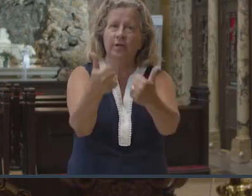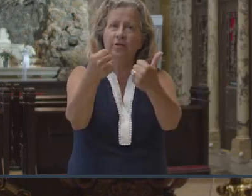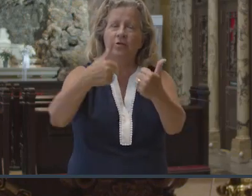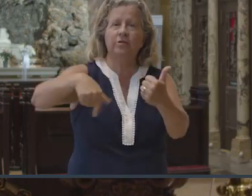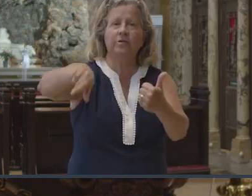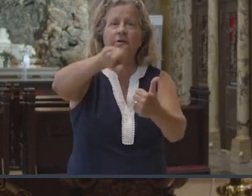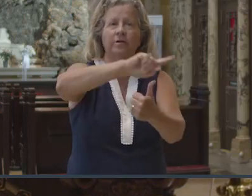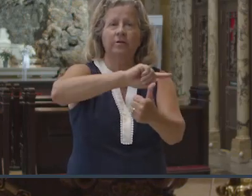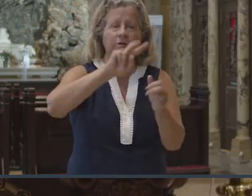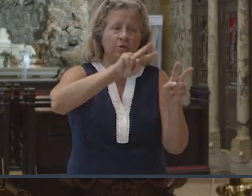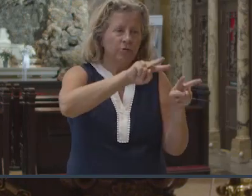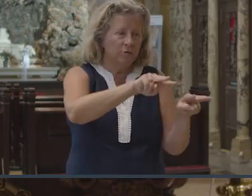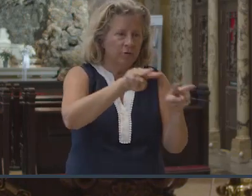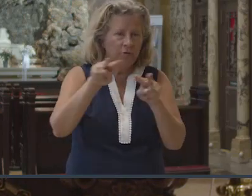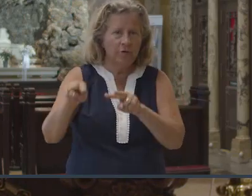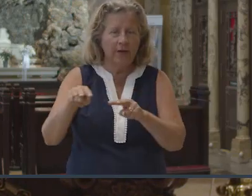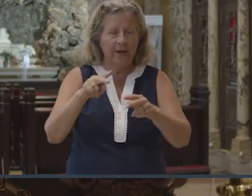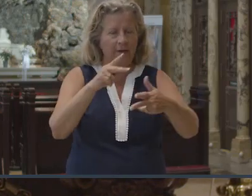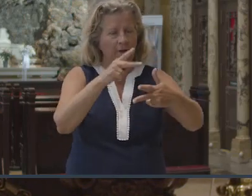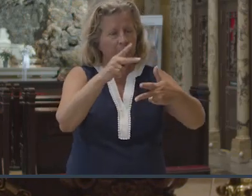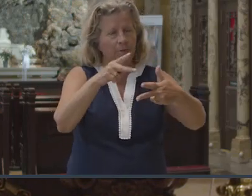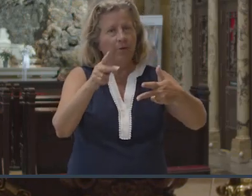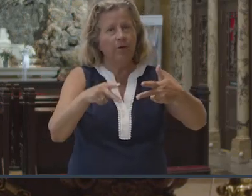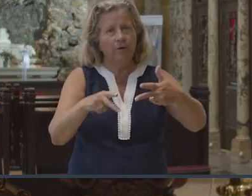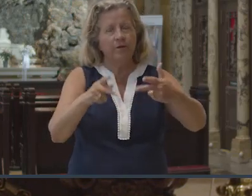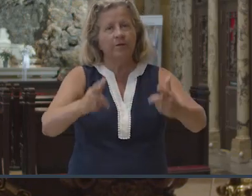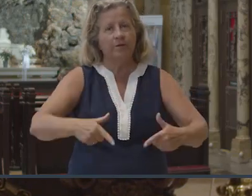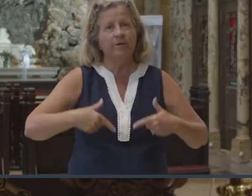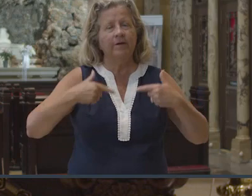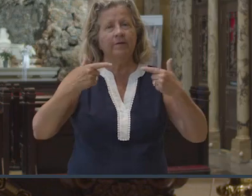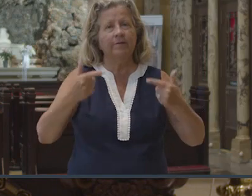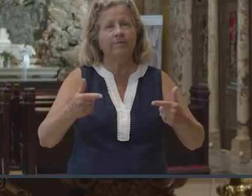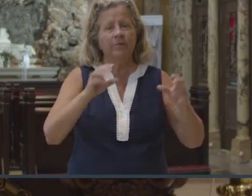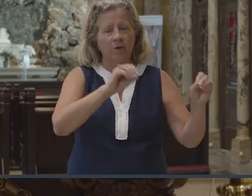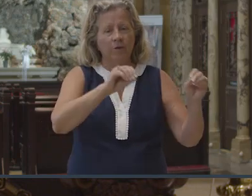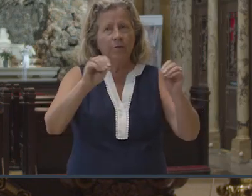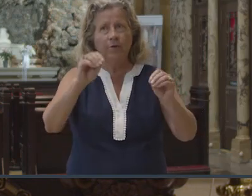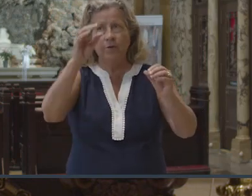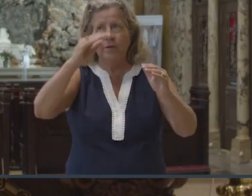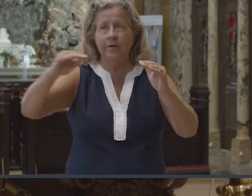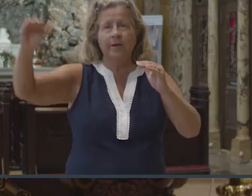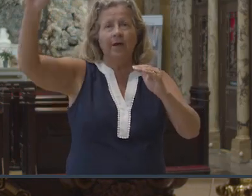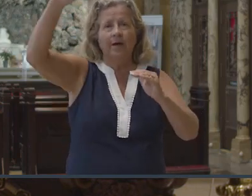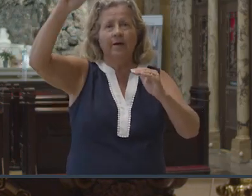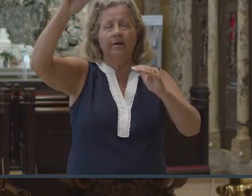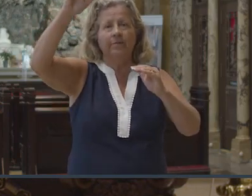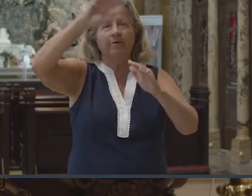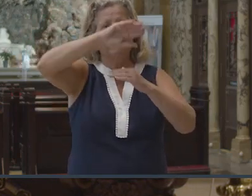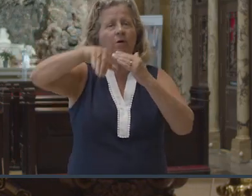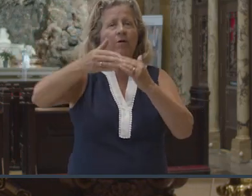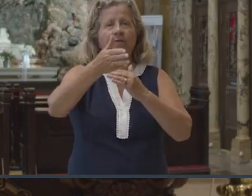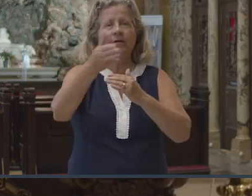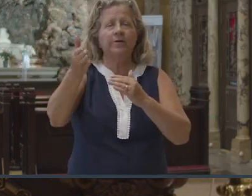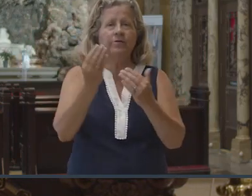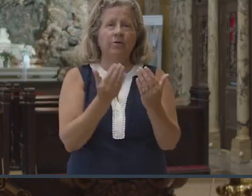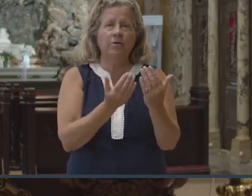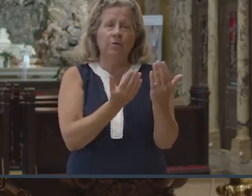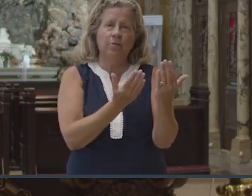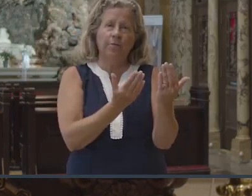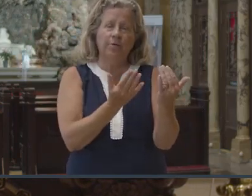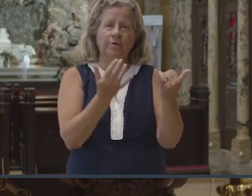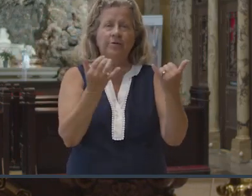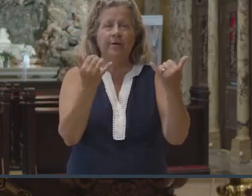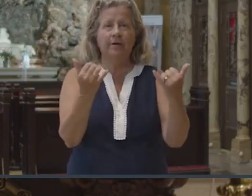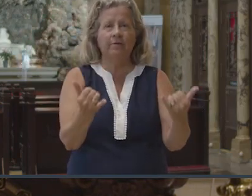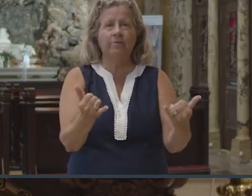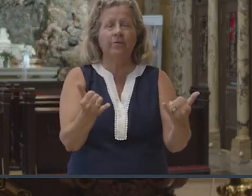to look at the priorities in our lives, to put God first above all things. And we pause now for a moment to truly prepare